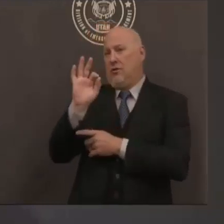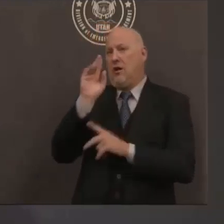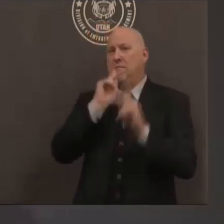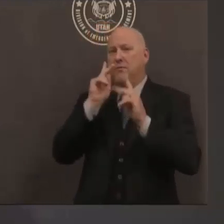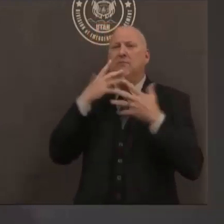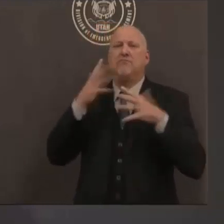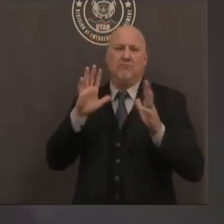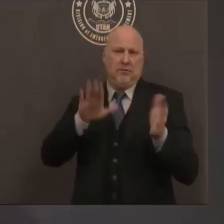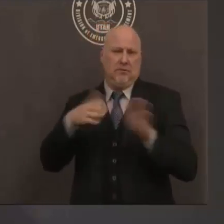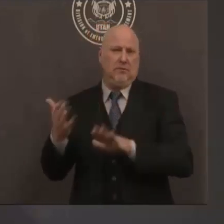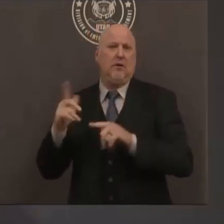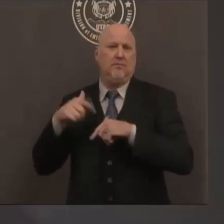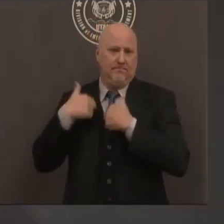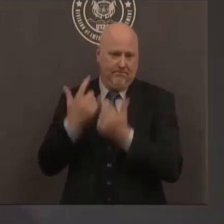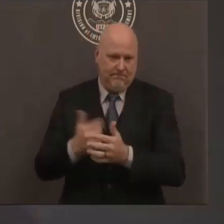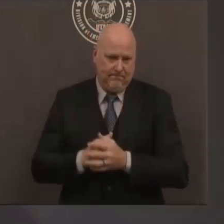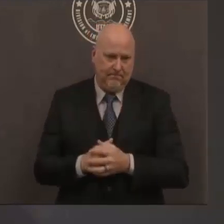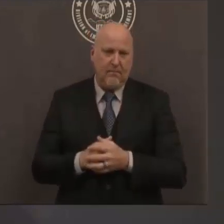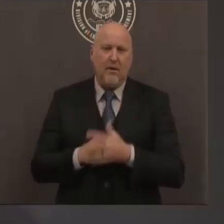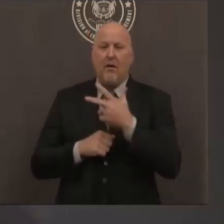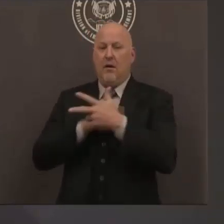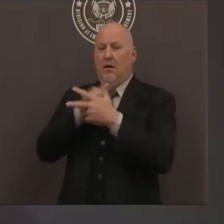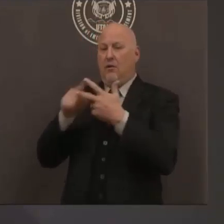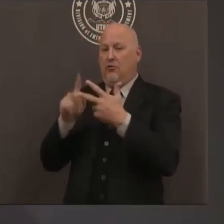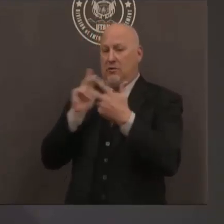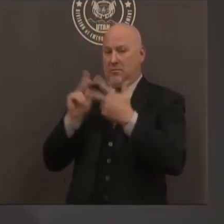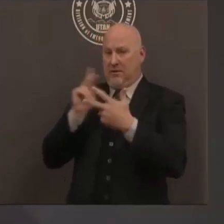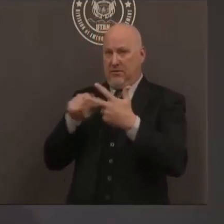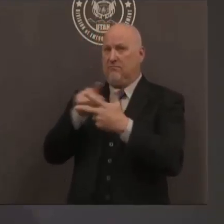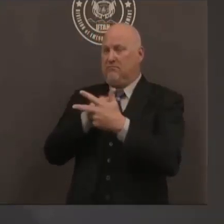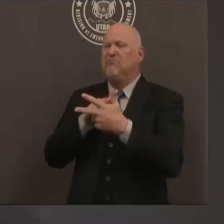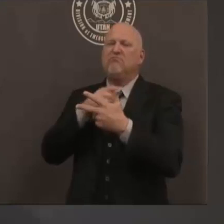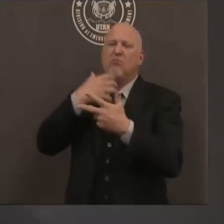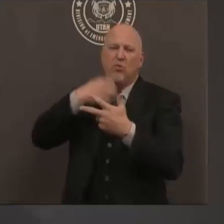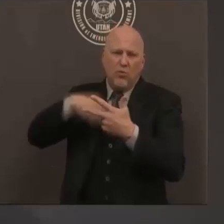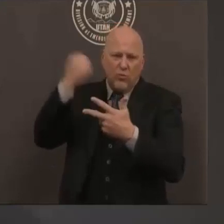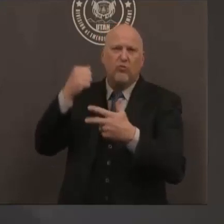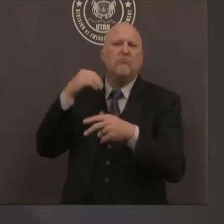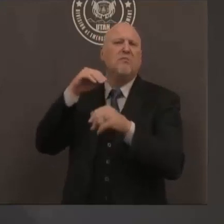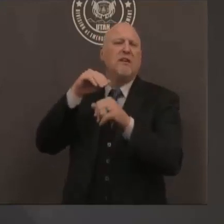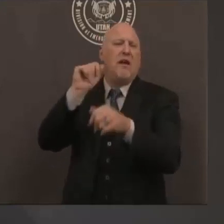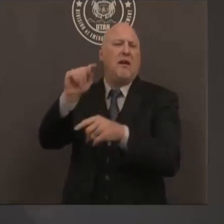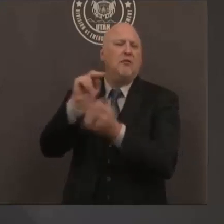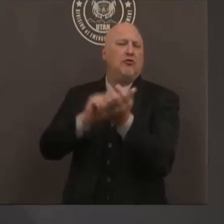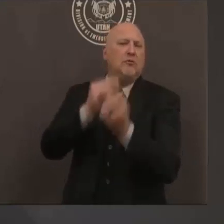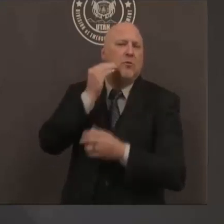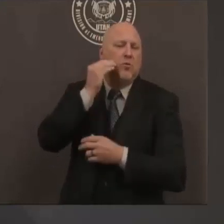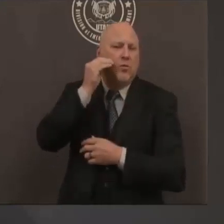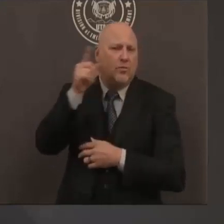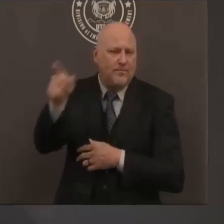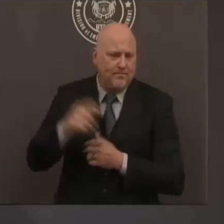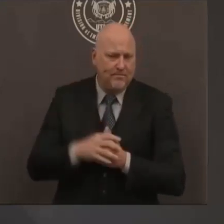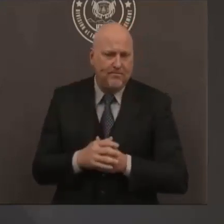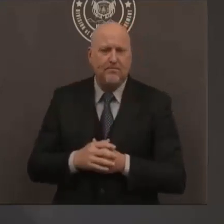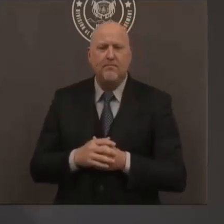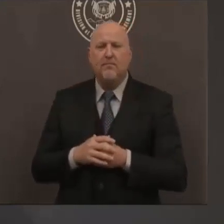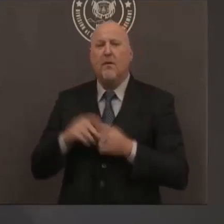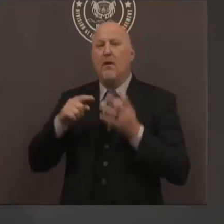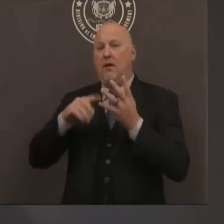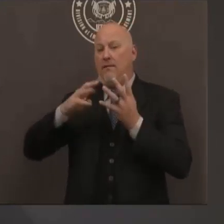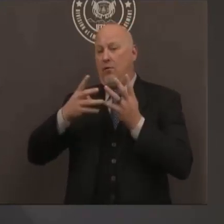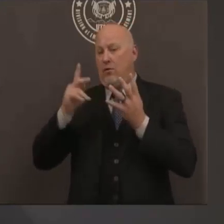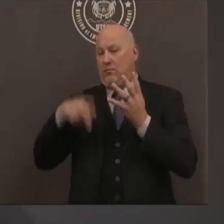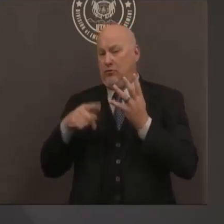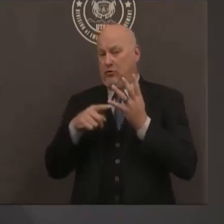4 deaths were in residents of long-term care facilities associated with an outbreak at that facility. And the 4th individual was hospitalized at the time